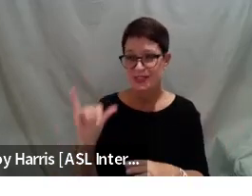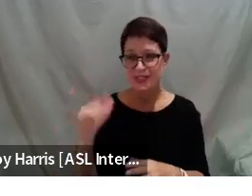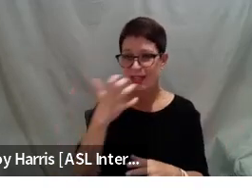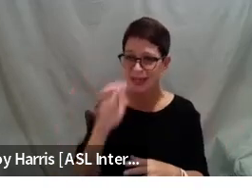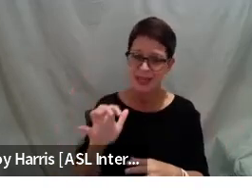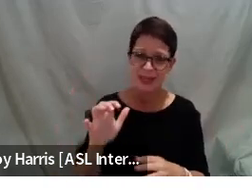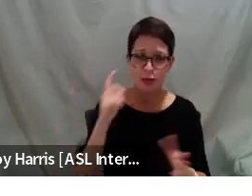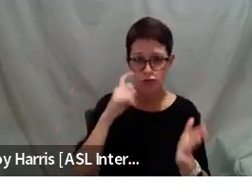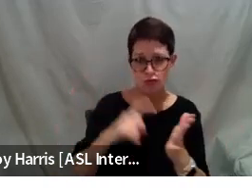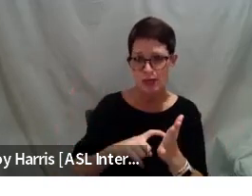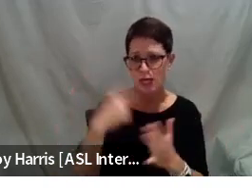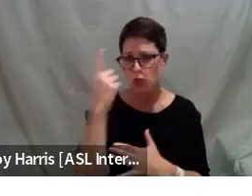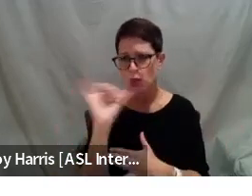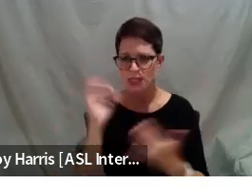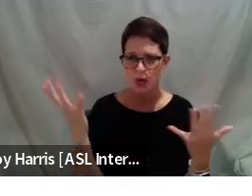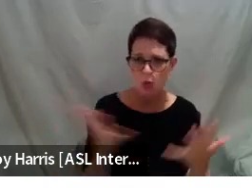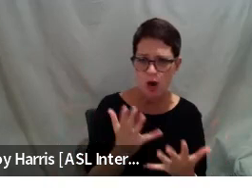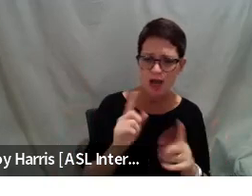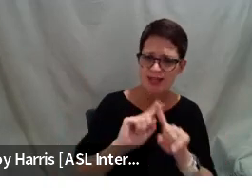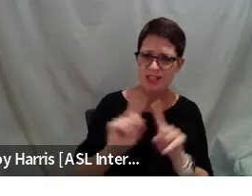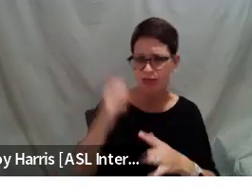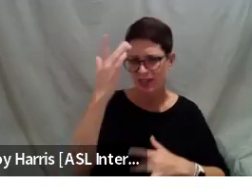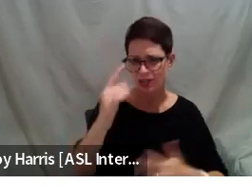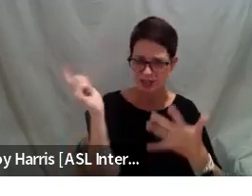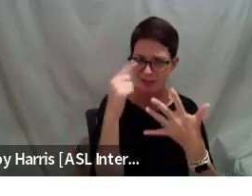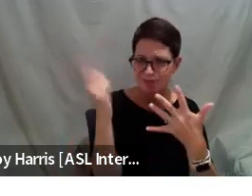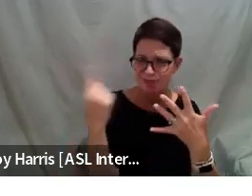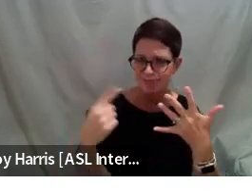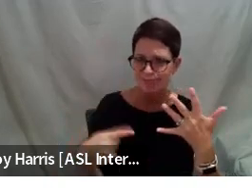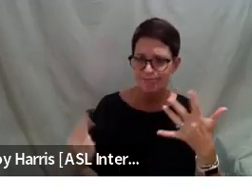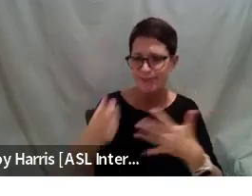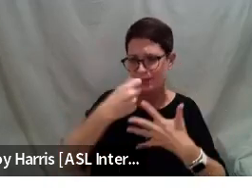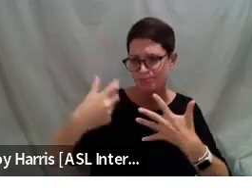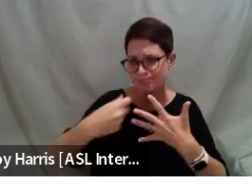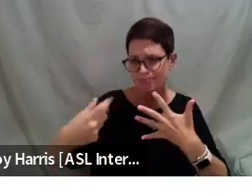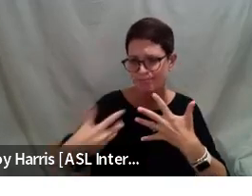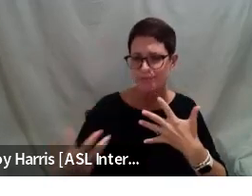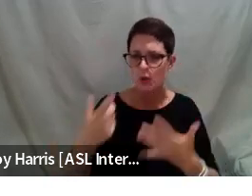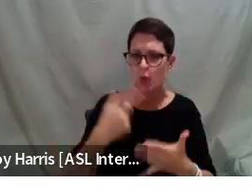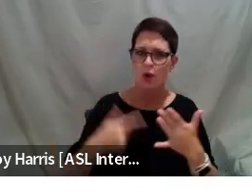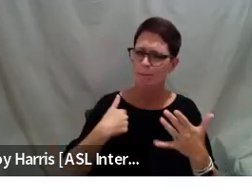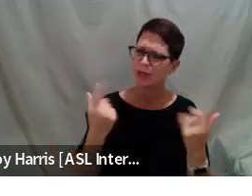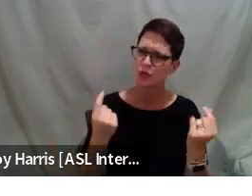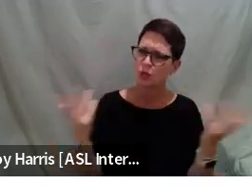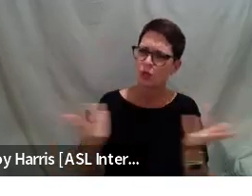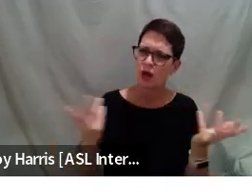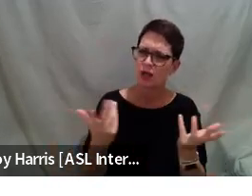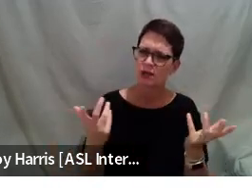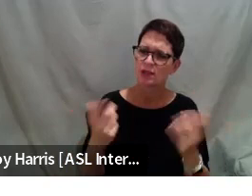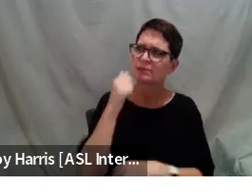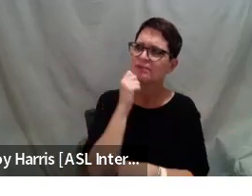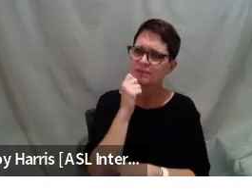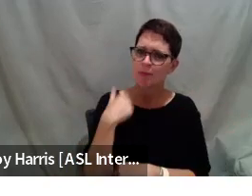recognizing the signs of heat-related illness, you might be asking, what can you do